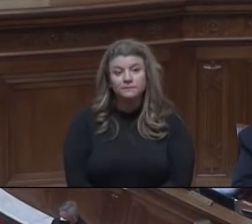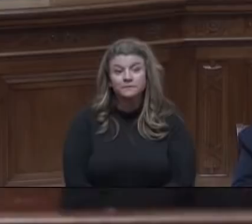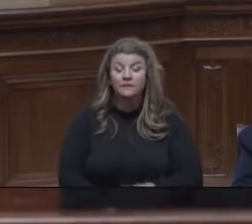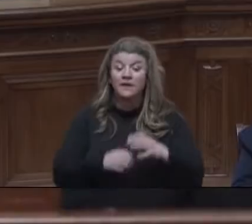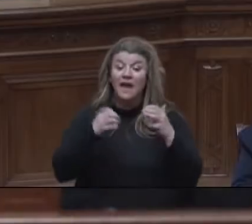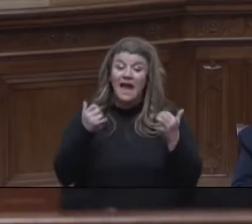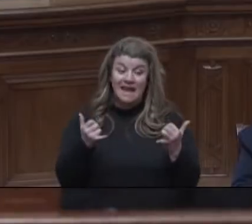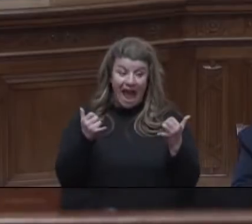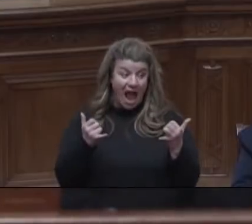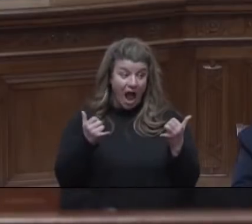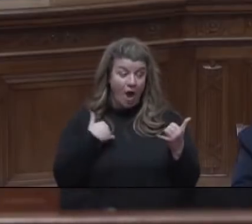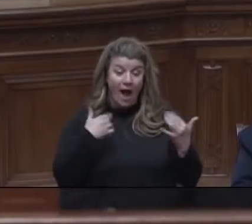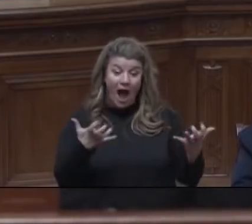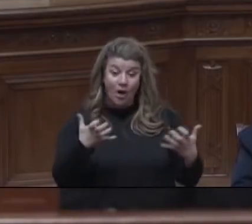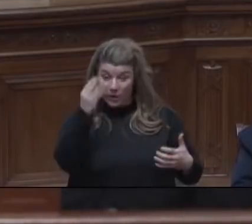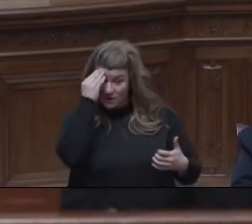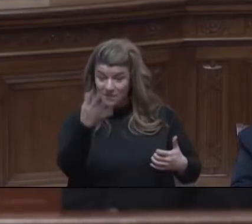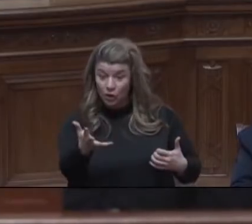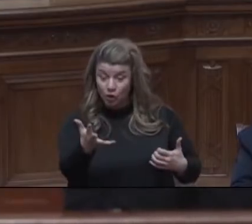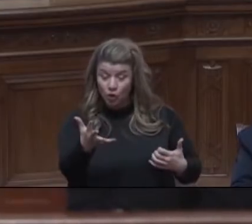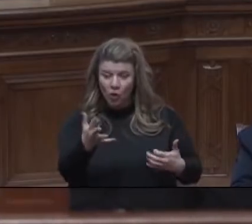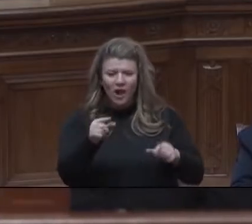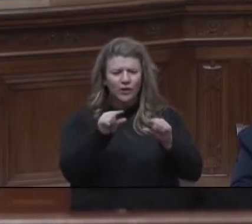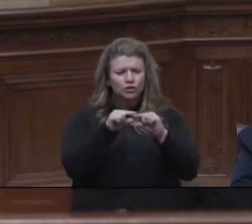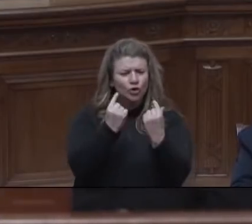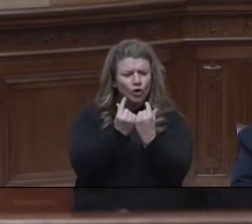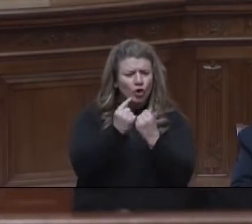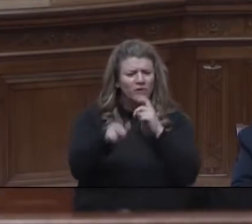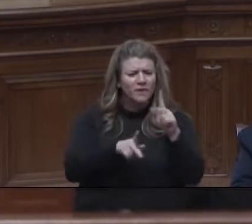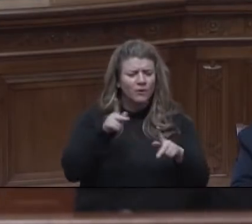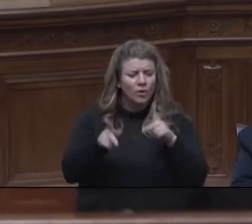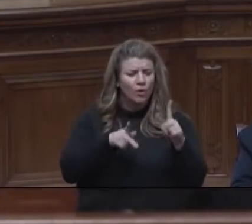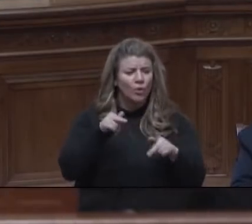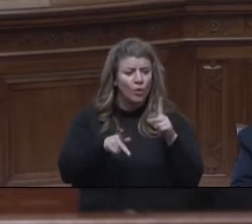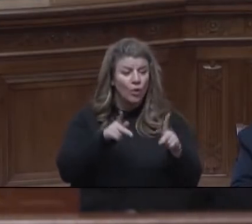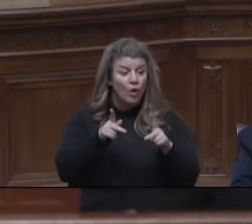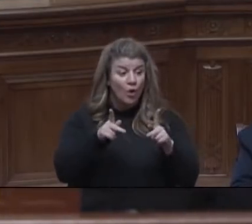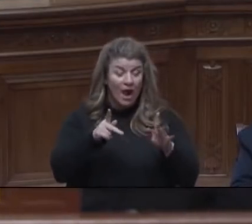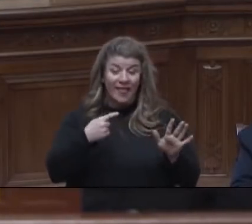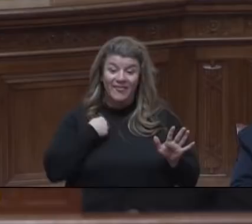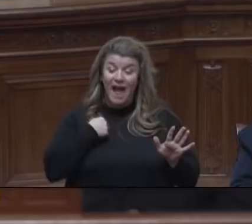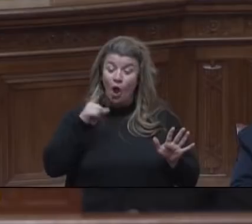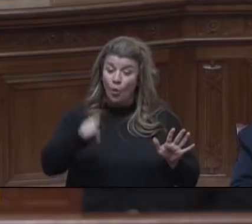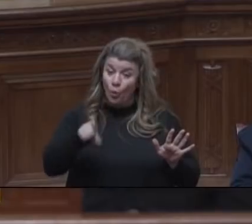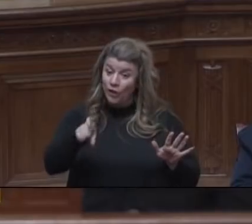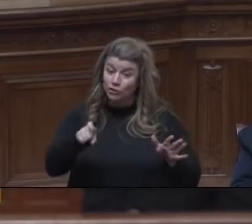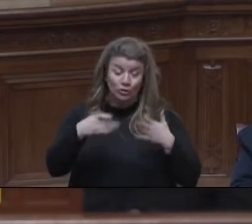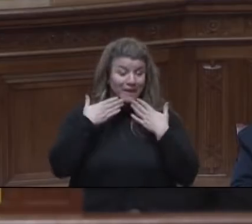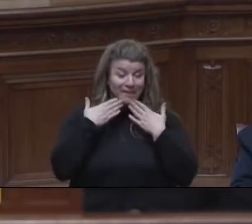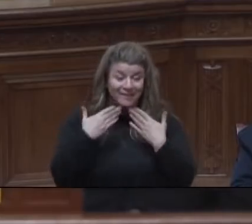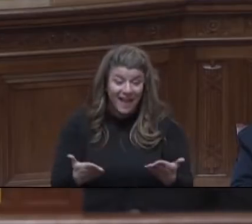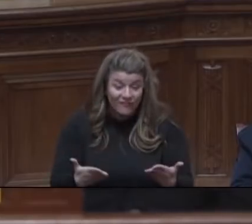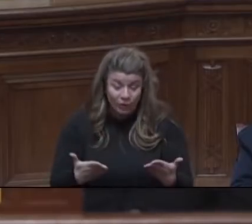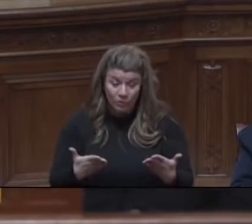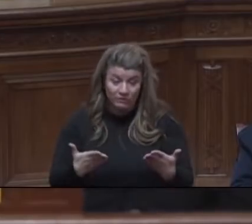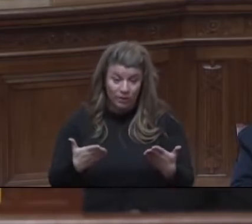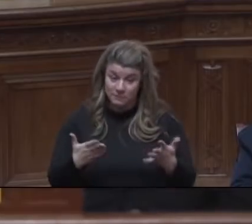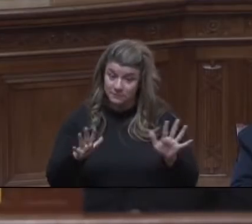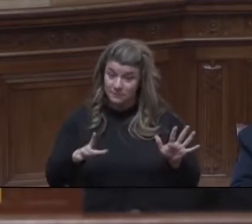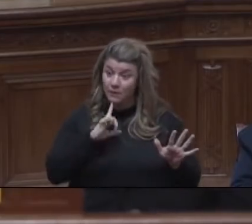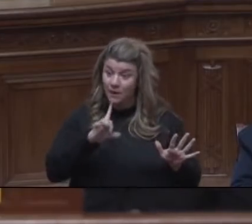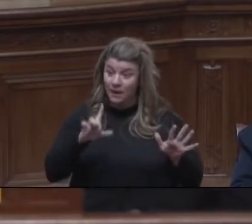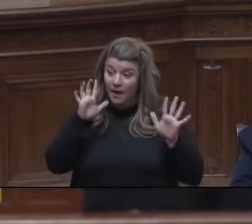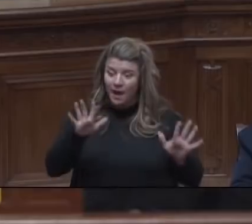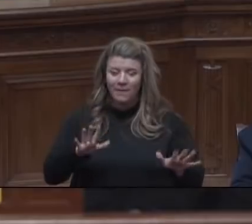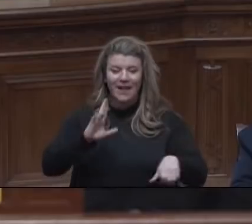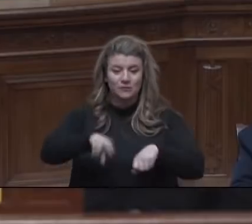Now I'm here to tell you that a group of people that we should be so thankful for, it is off the chart, and